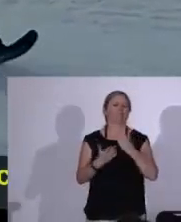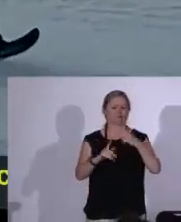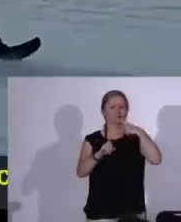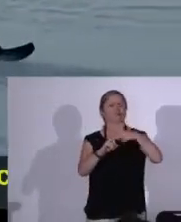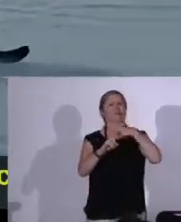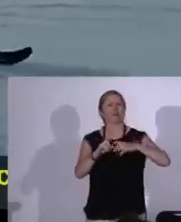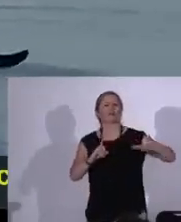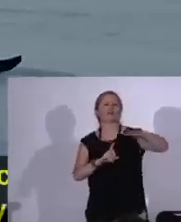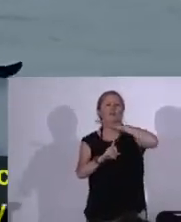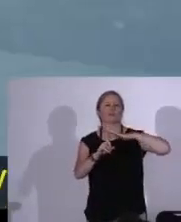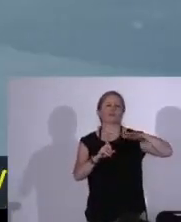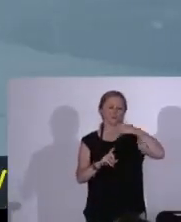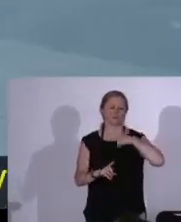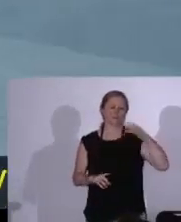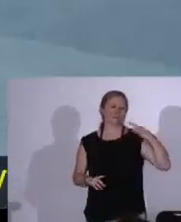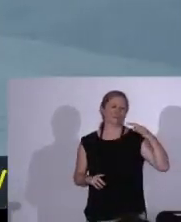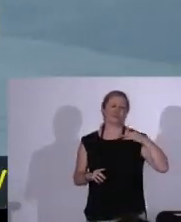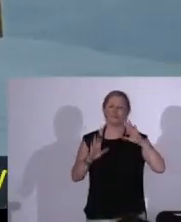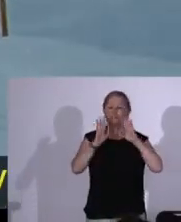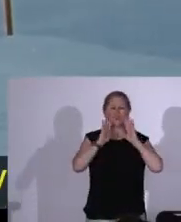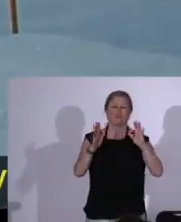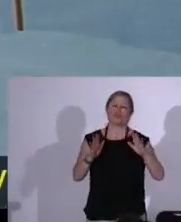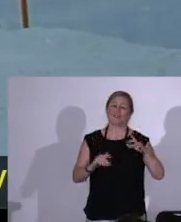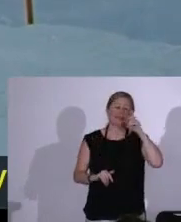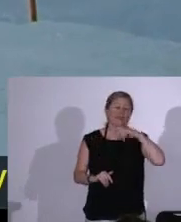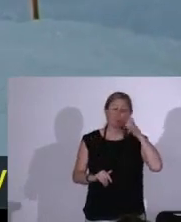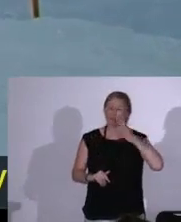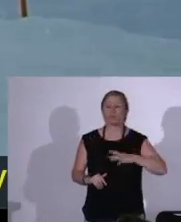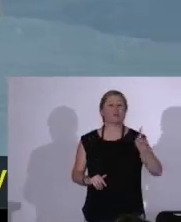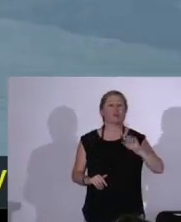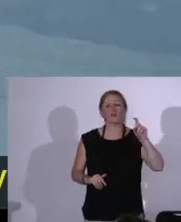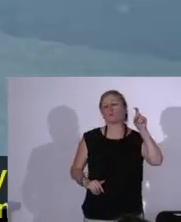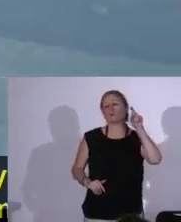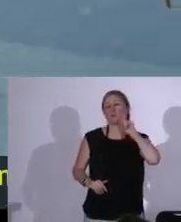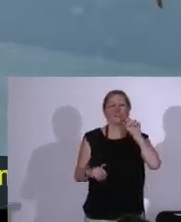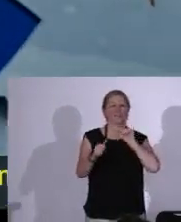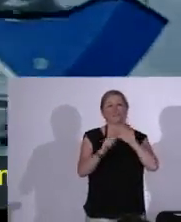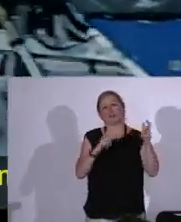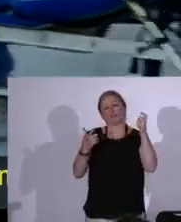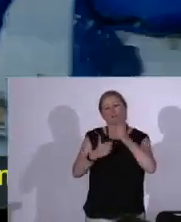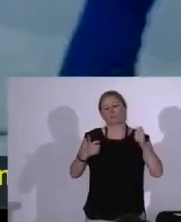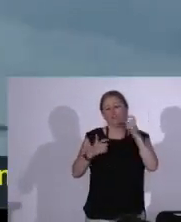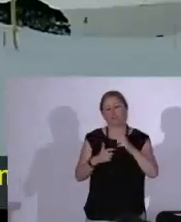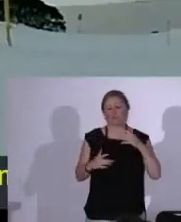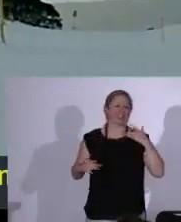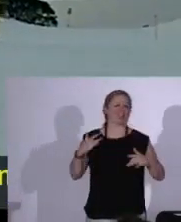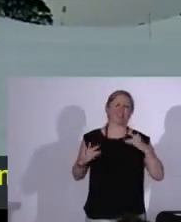environment to be volunteering in. It's amazing, you know, and everyone just wants to have fun. I mean, that's great. That's what life's